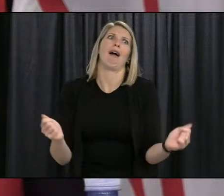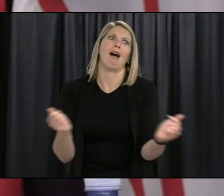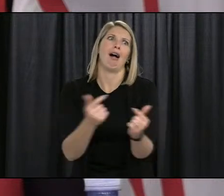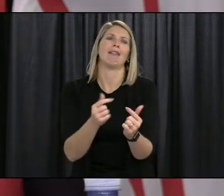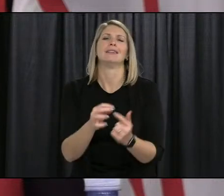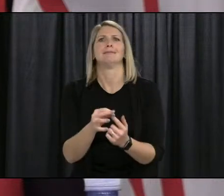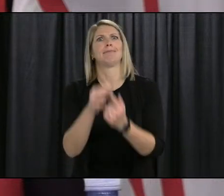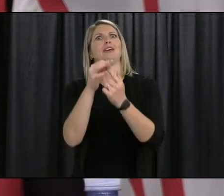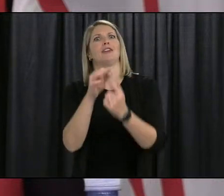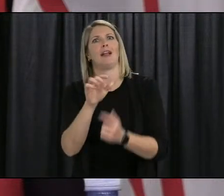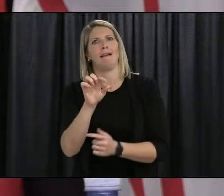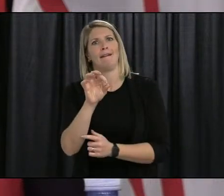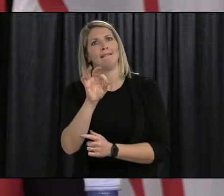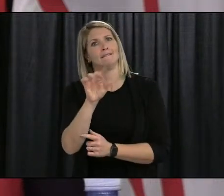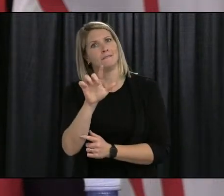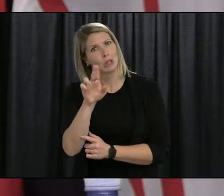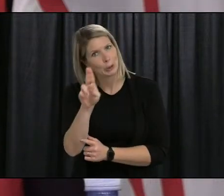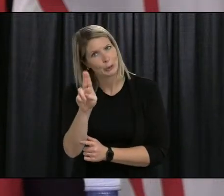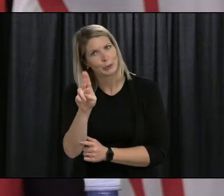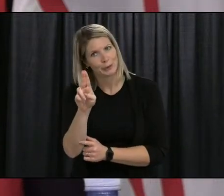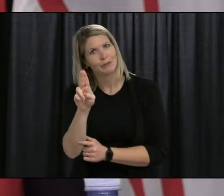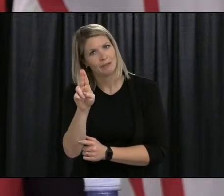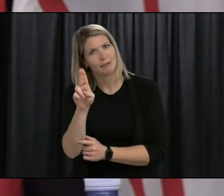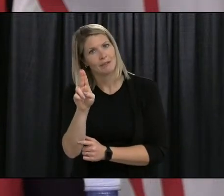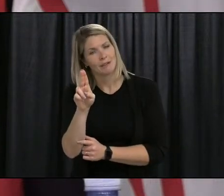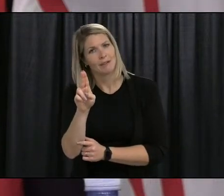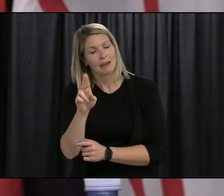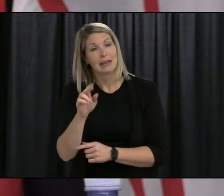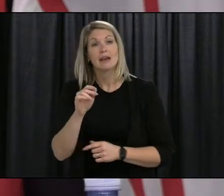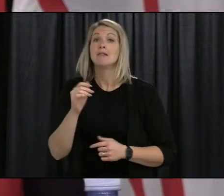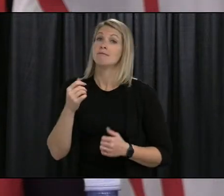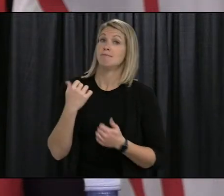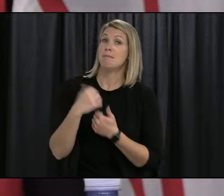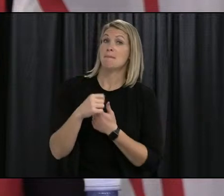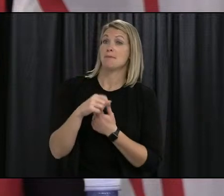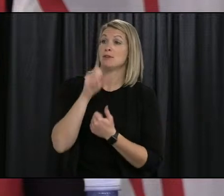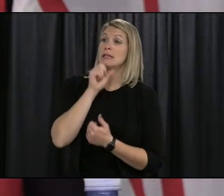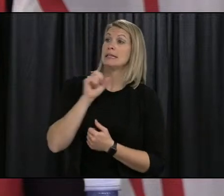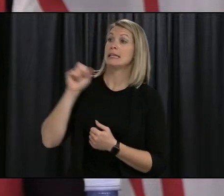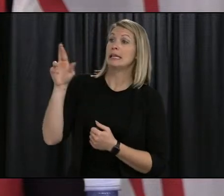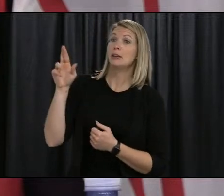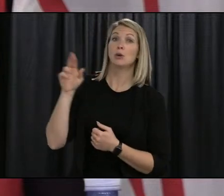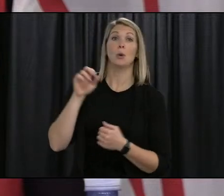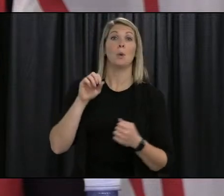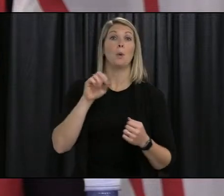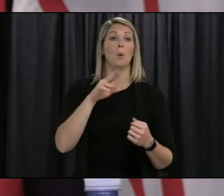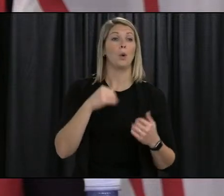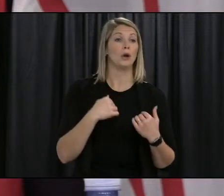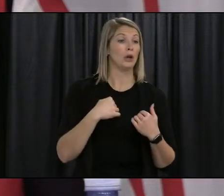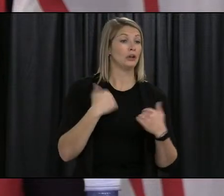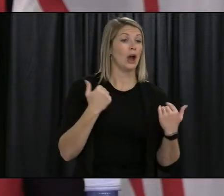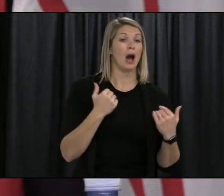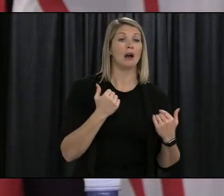flu is a real threat to those who are elderly or medically unwell for other reasons.